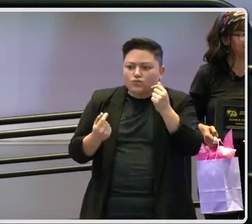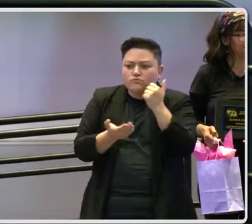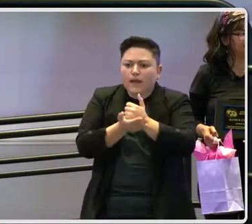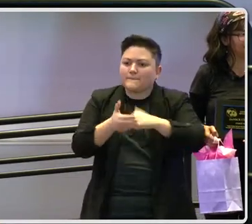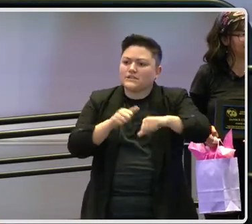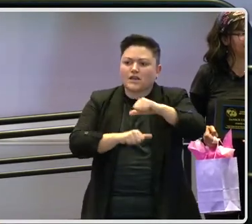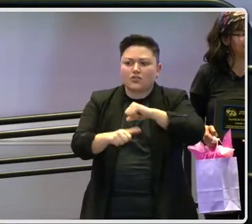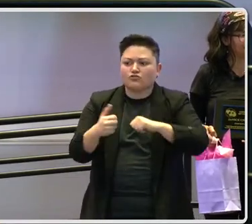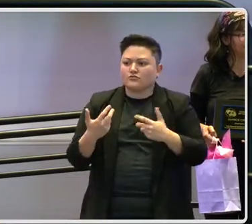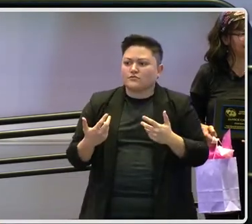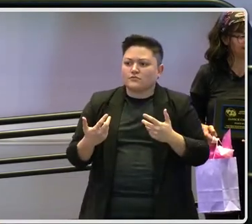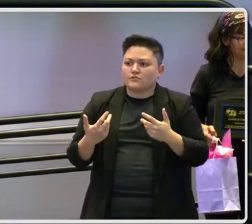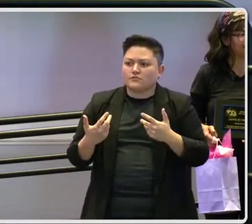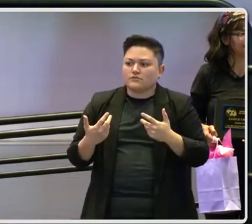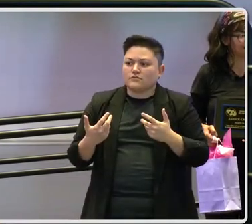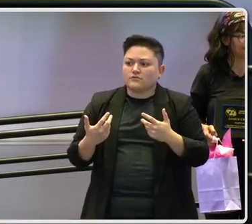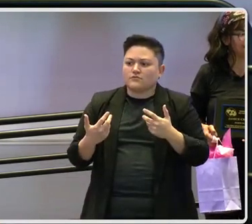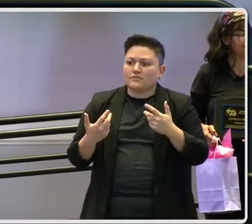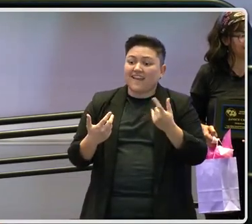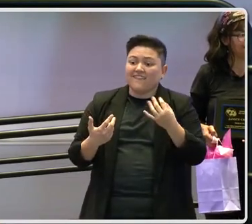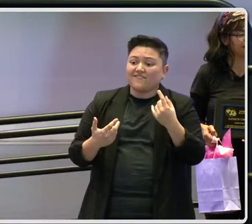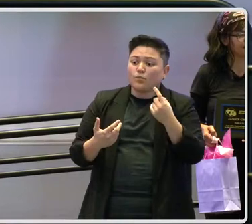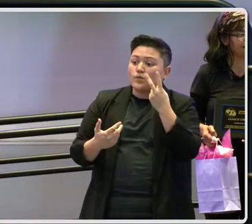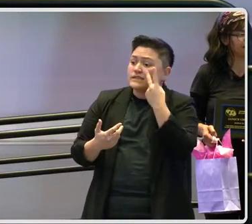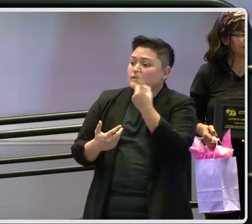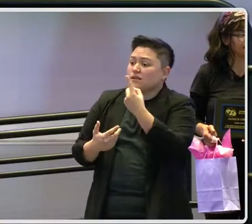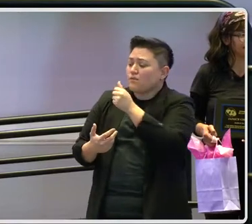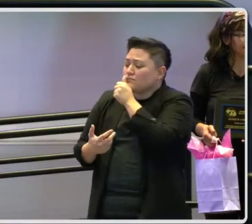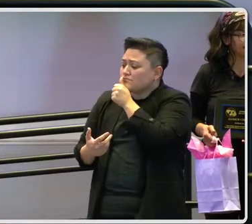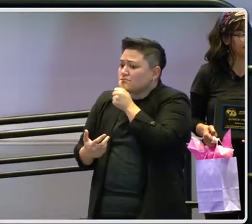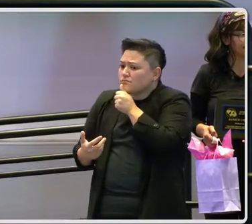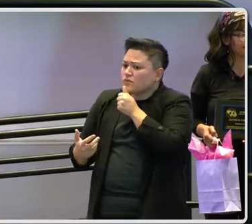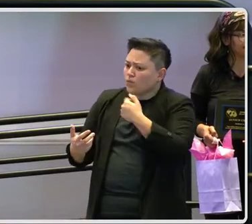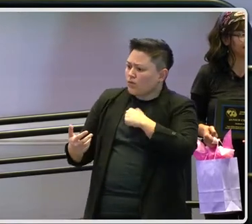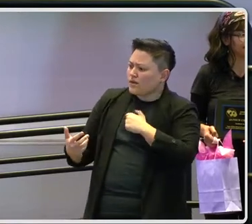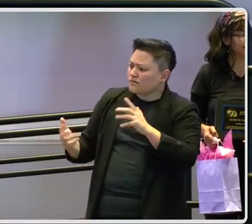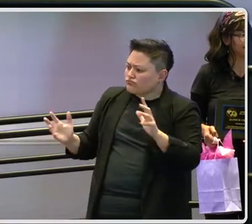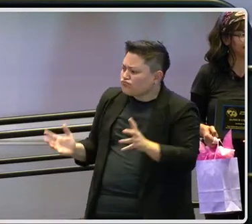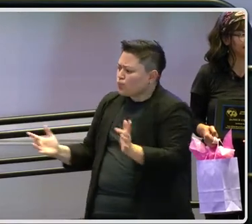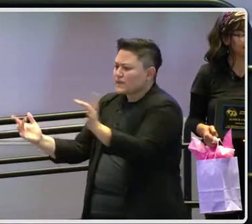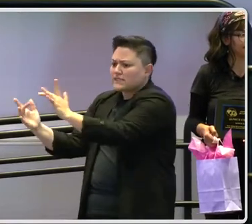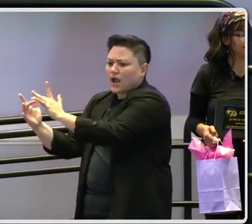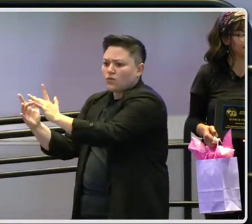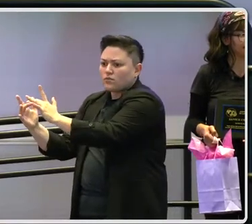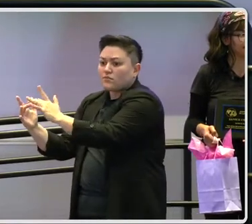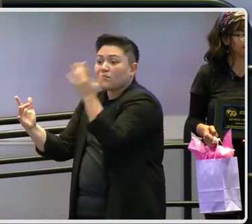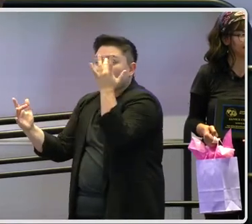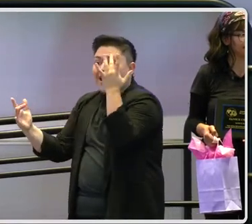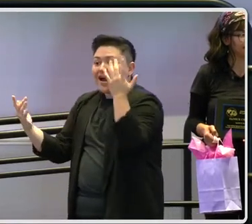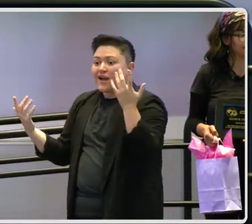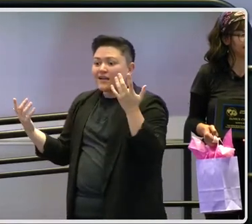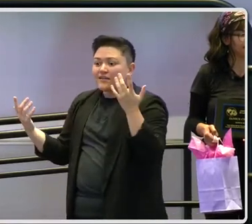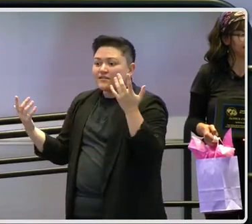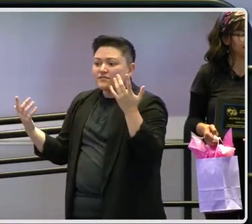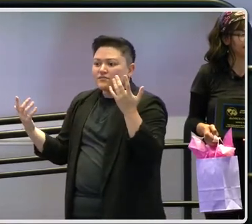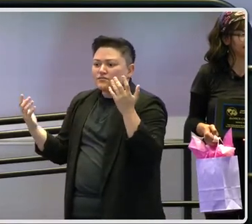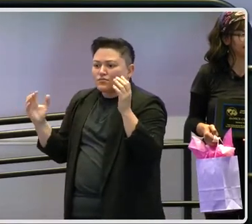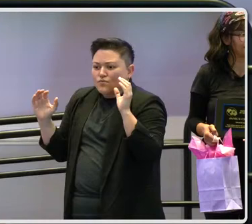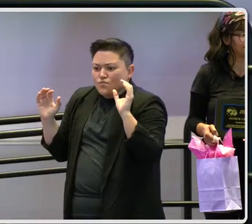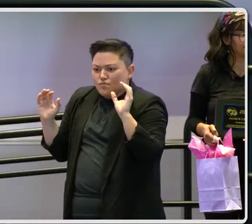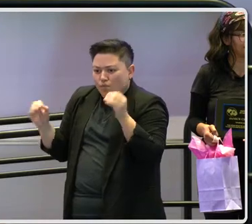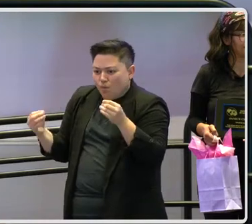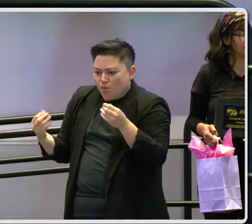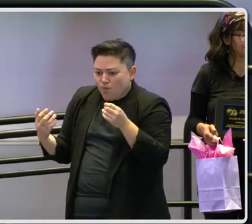another, to reach out to the man that might be still suffering are still struggling, because there's no big eyes and there's no little